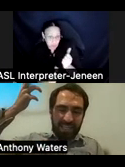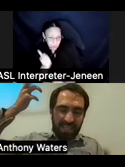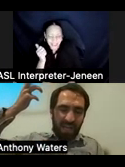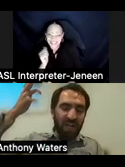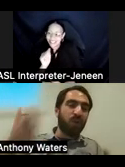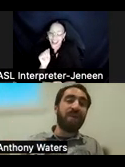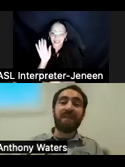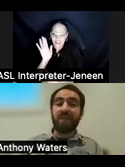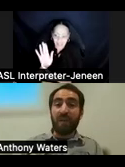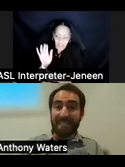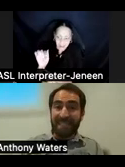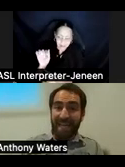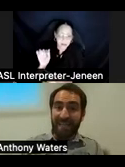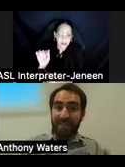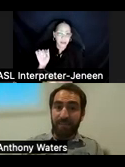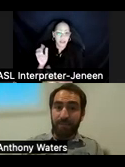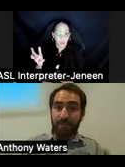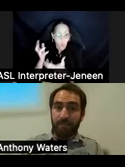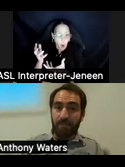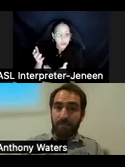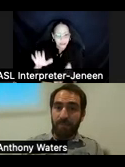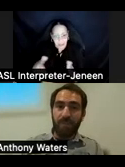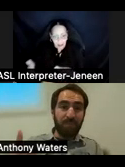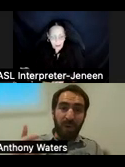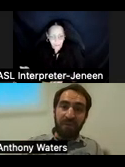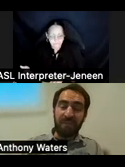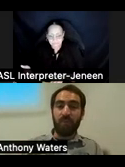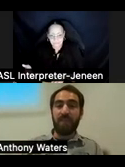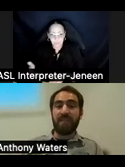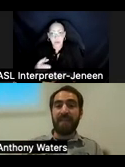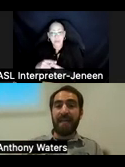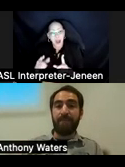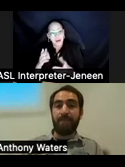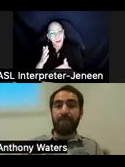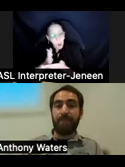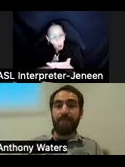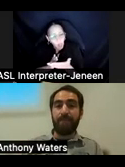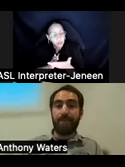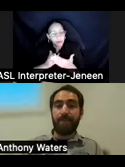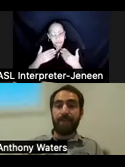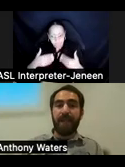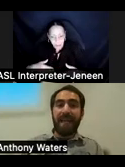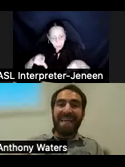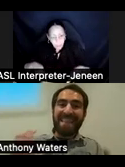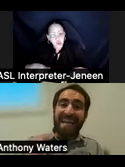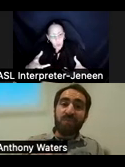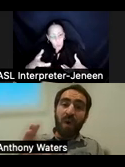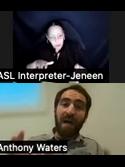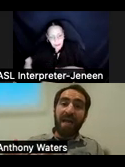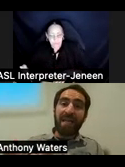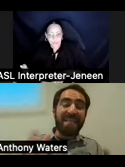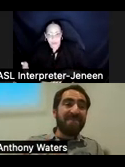they unequivocally want to die, but part of them wants to die. And